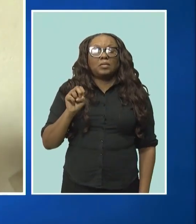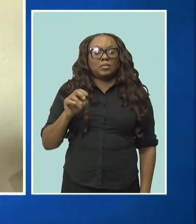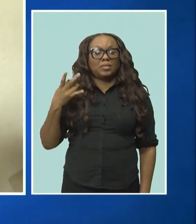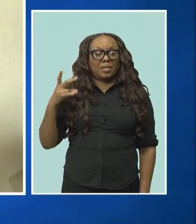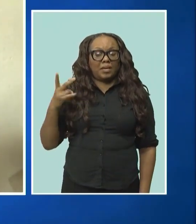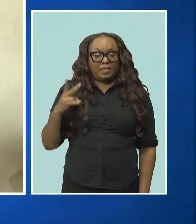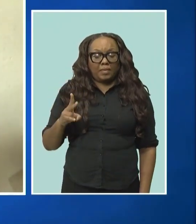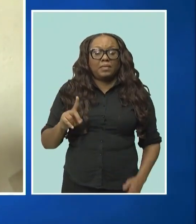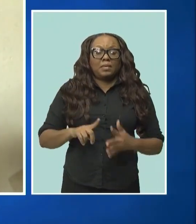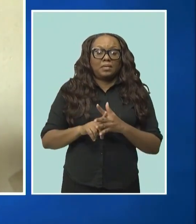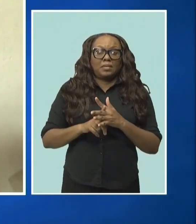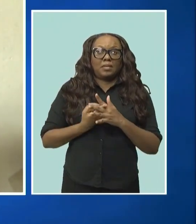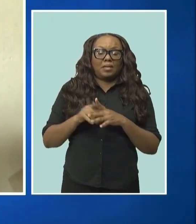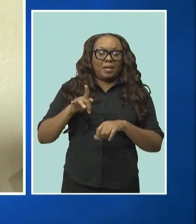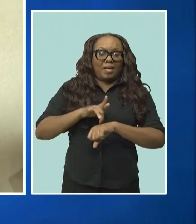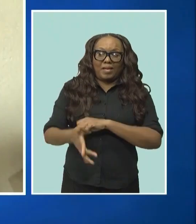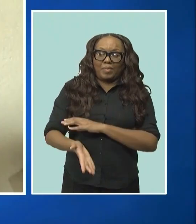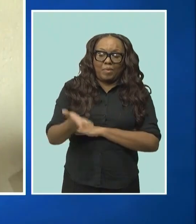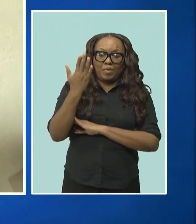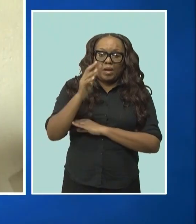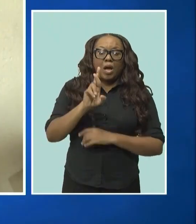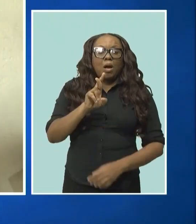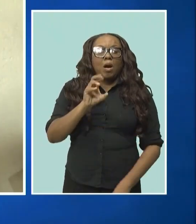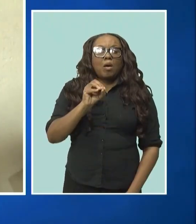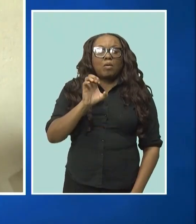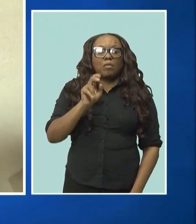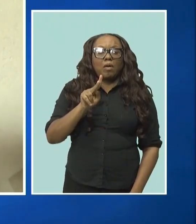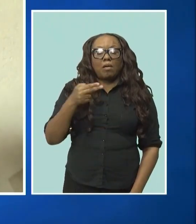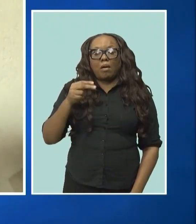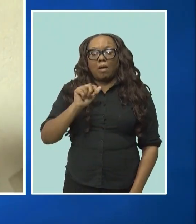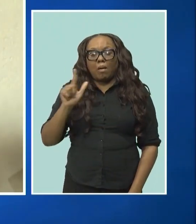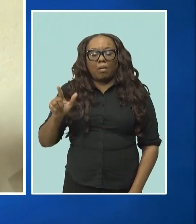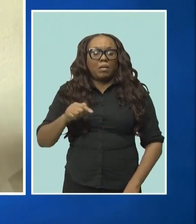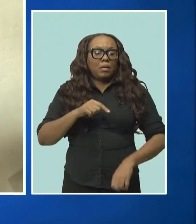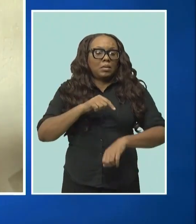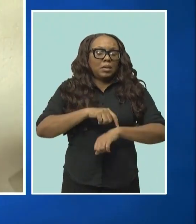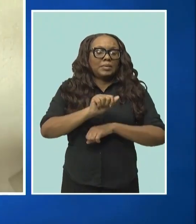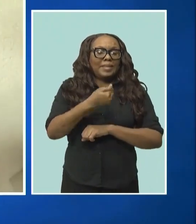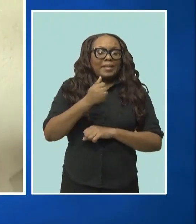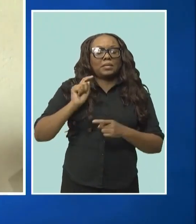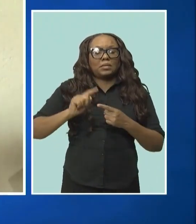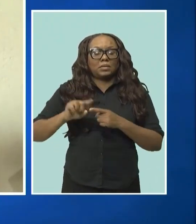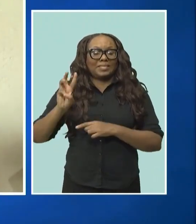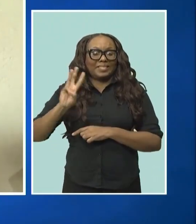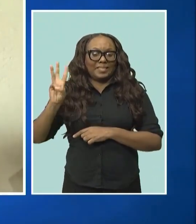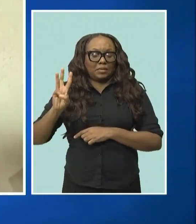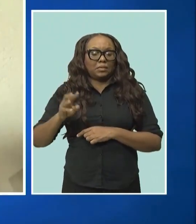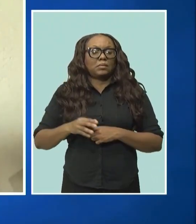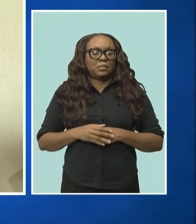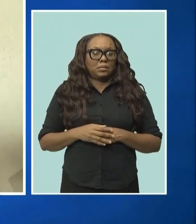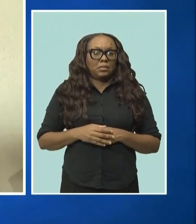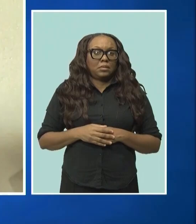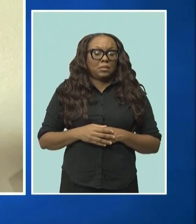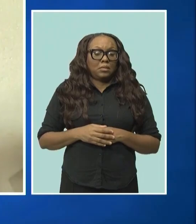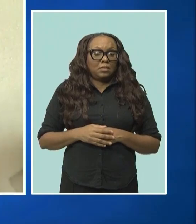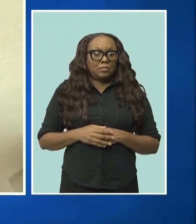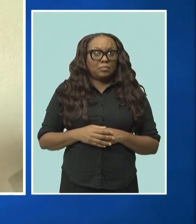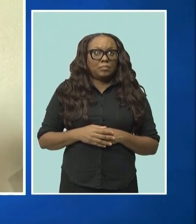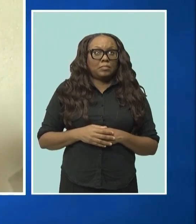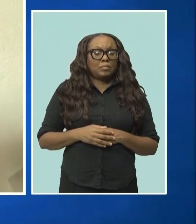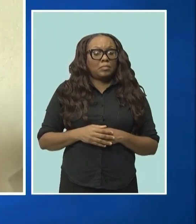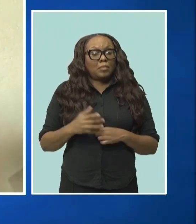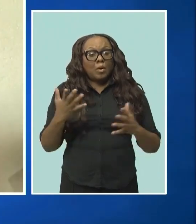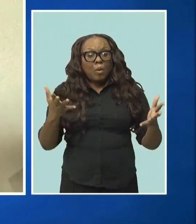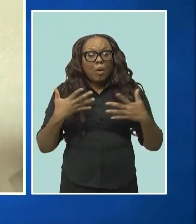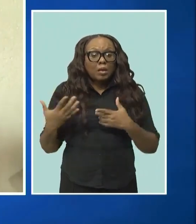Hall, starts early in the morning from 10 o'clock until 6 in the afternoon. This is an opportunity for those of you who are looking for